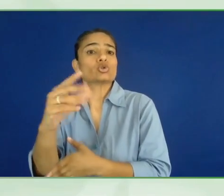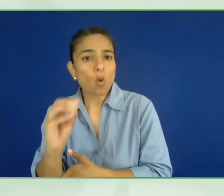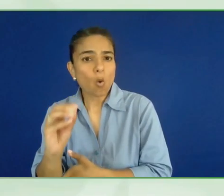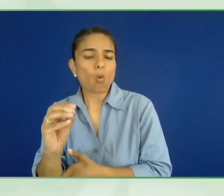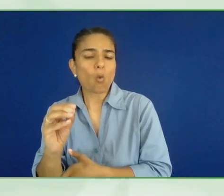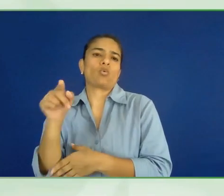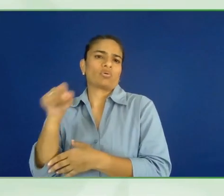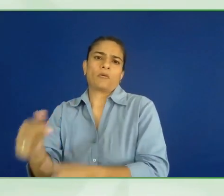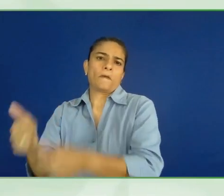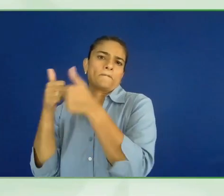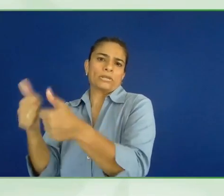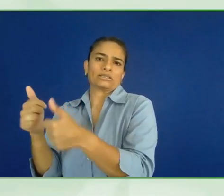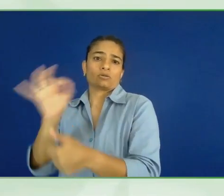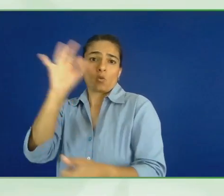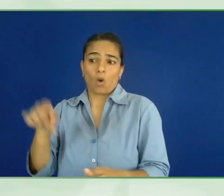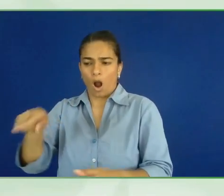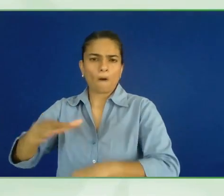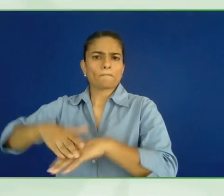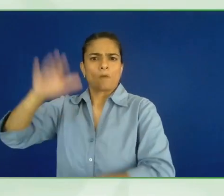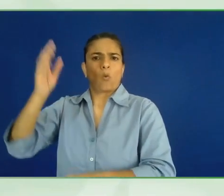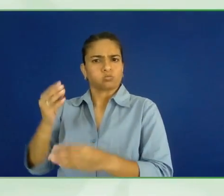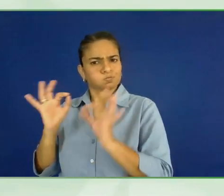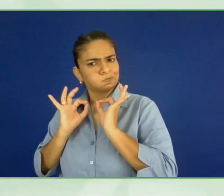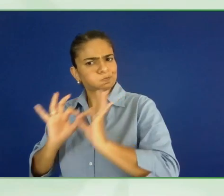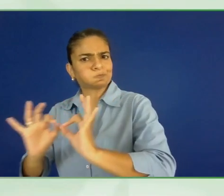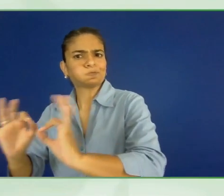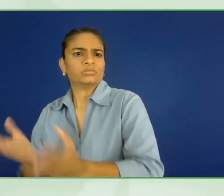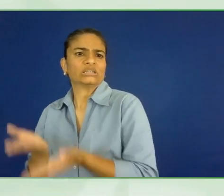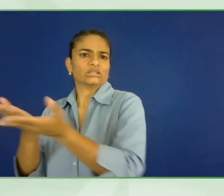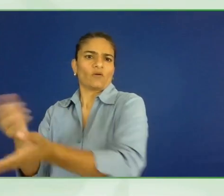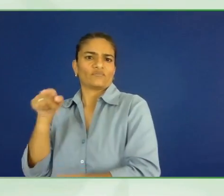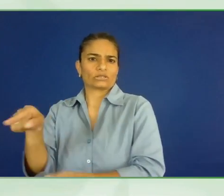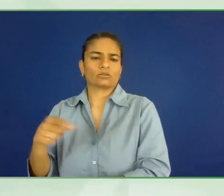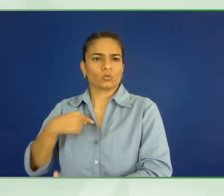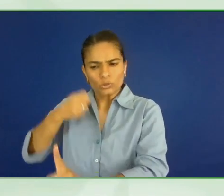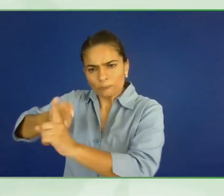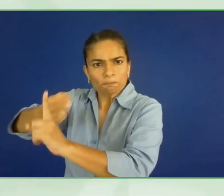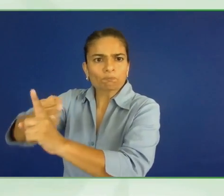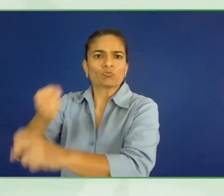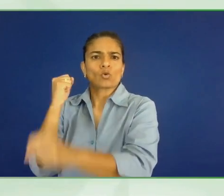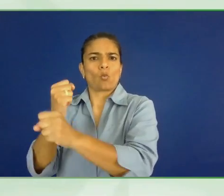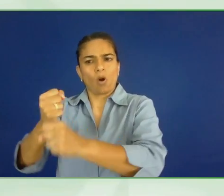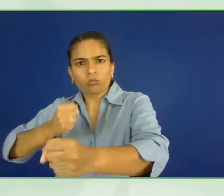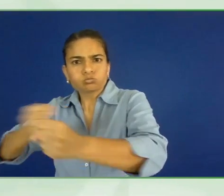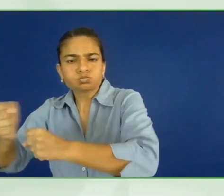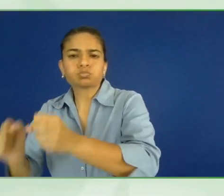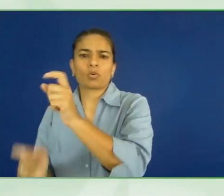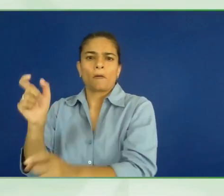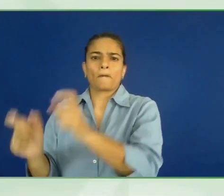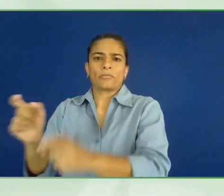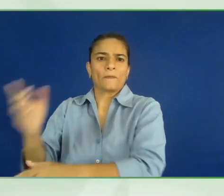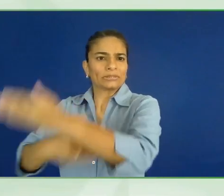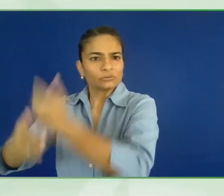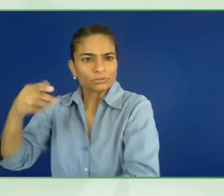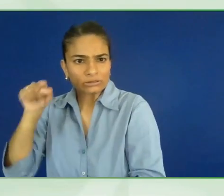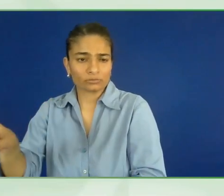it comes to job activation of people with disabilities. But now our government is working